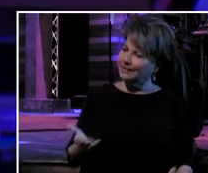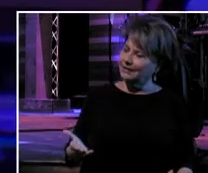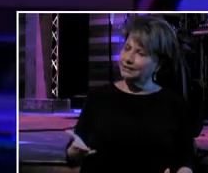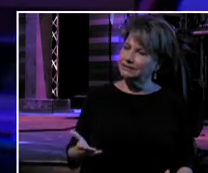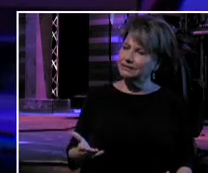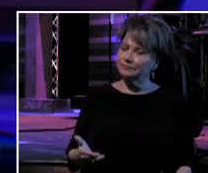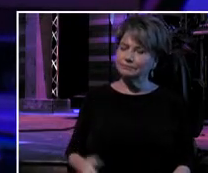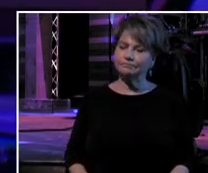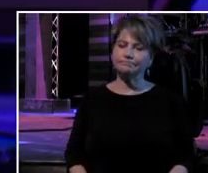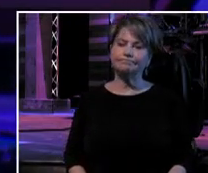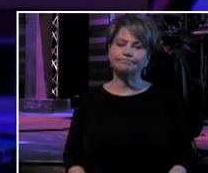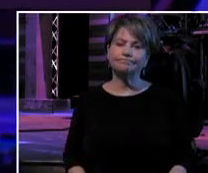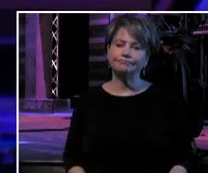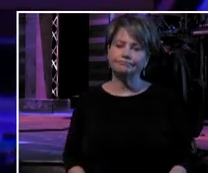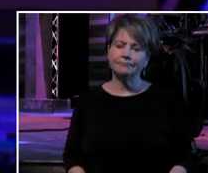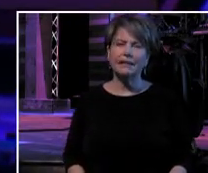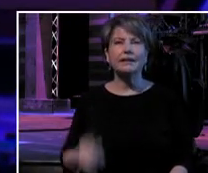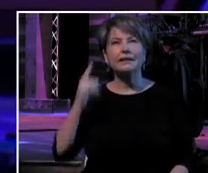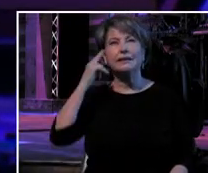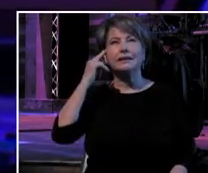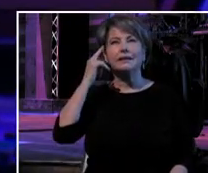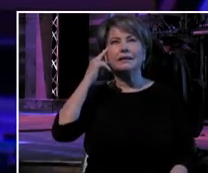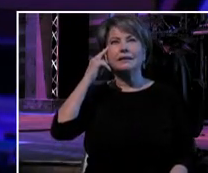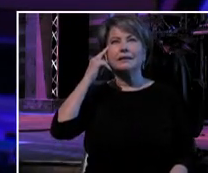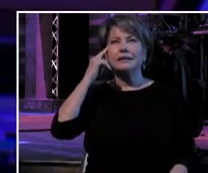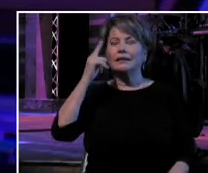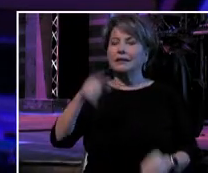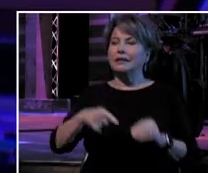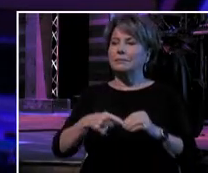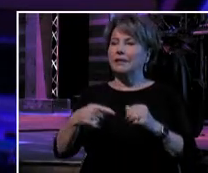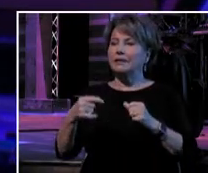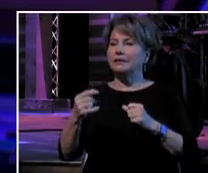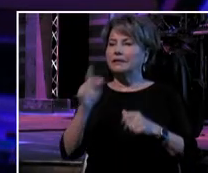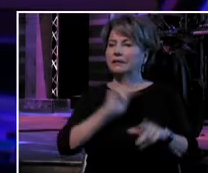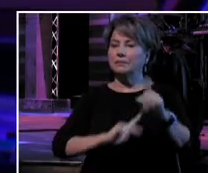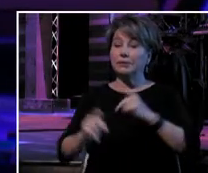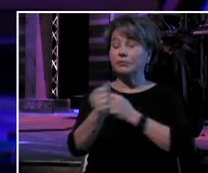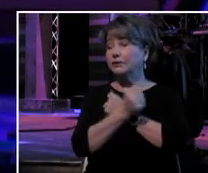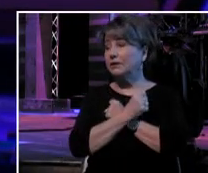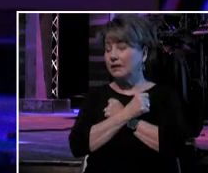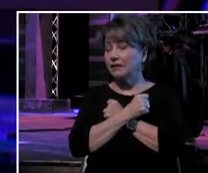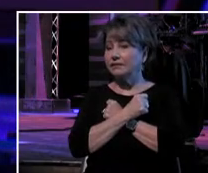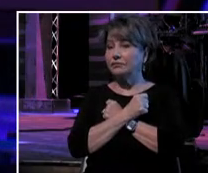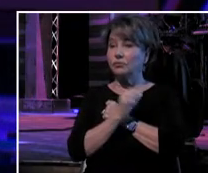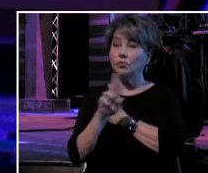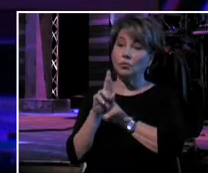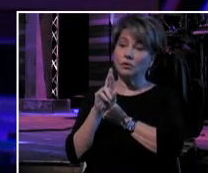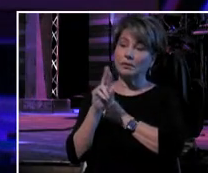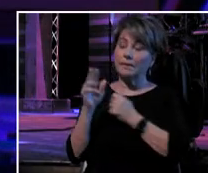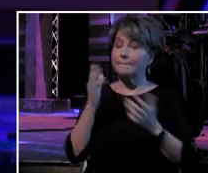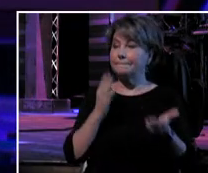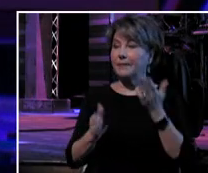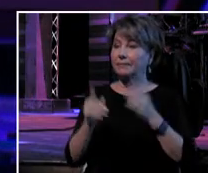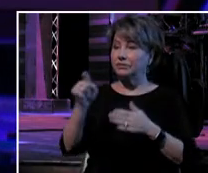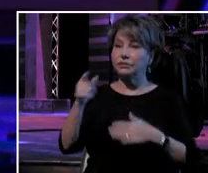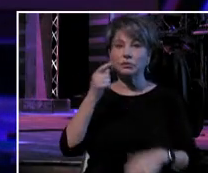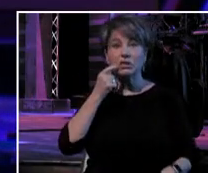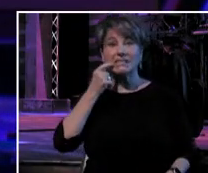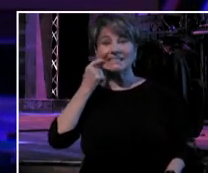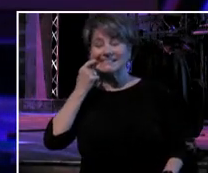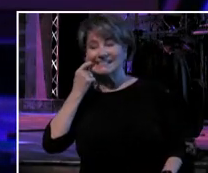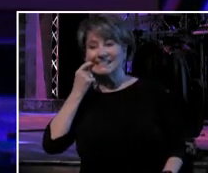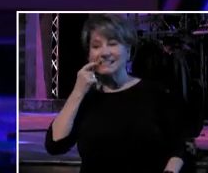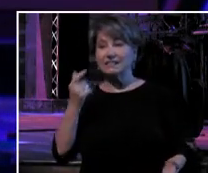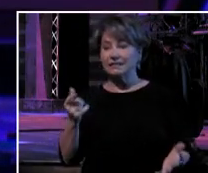mean, just think about the loved ones, or even maybe it's you who struggle with addiction. We